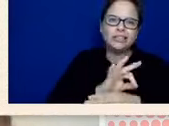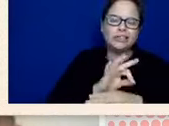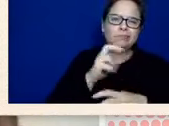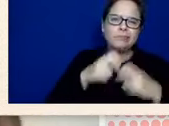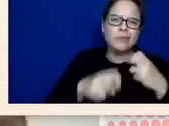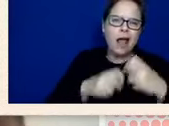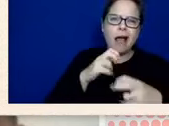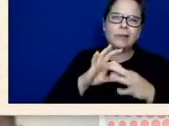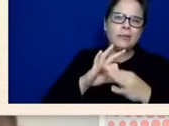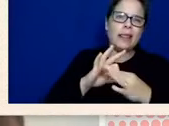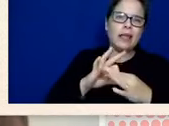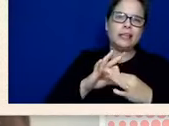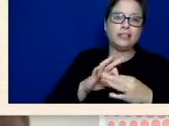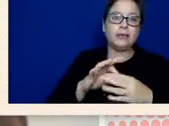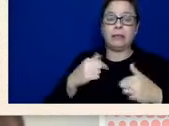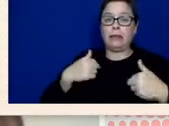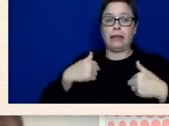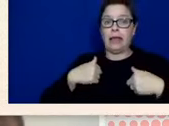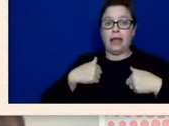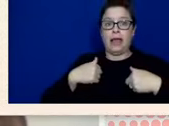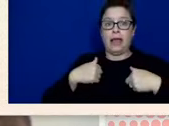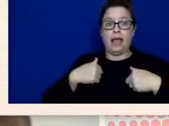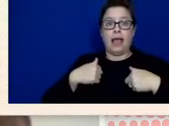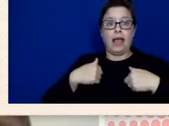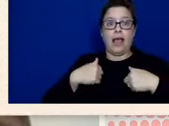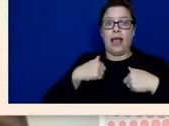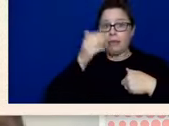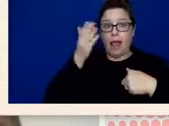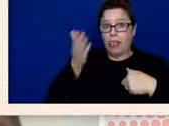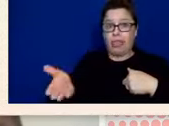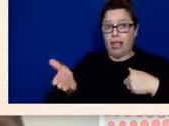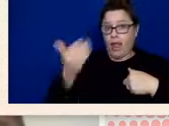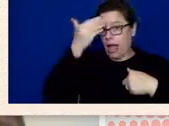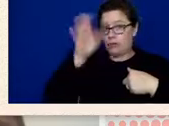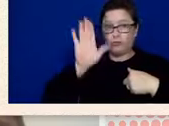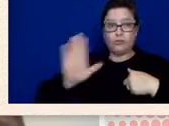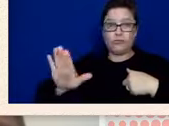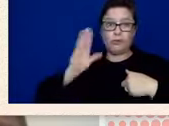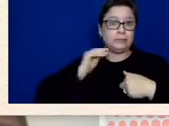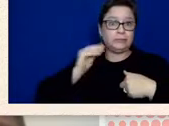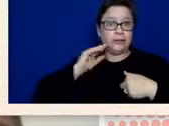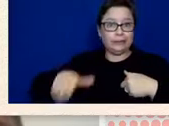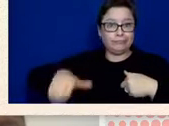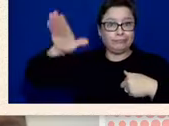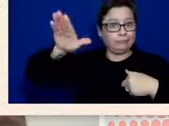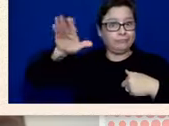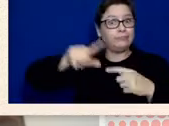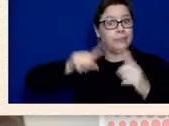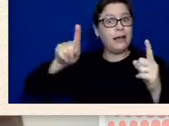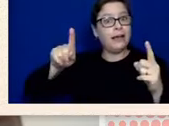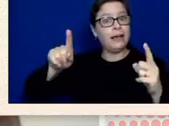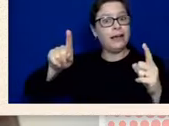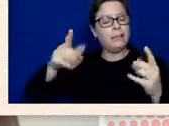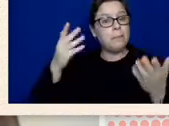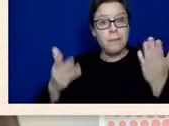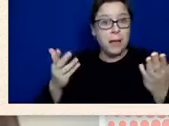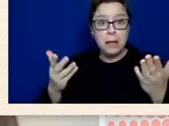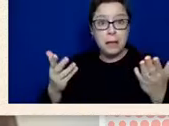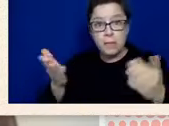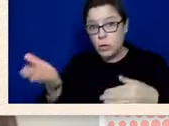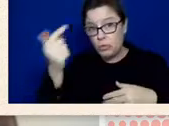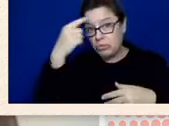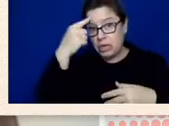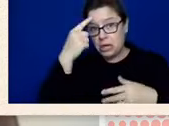like, I wasn't there, so I will not know, your answer. But I know that I know that possibility. You may be thinking that was